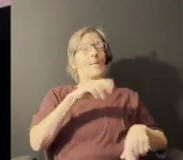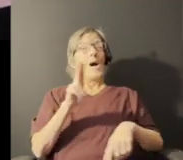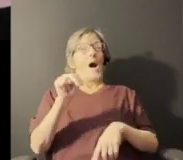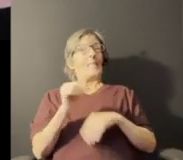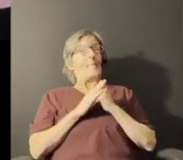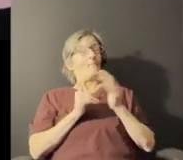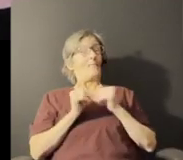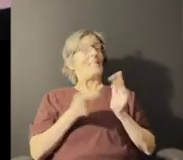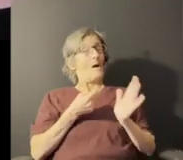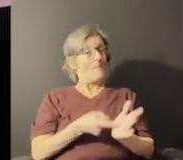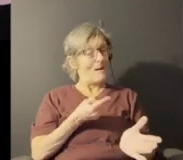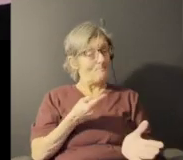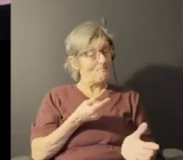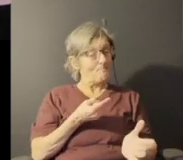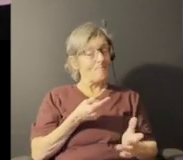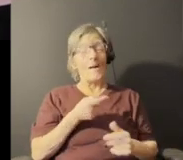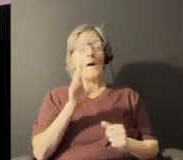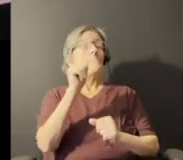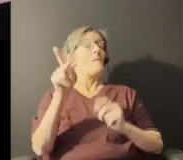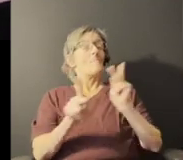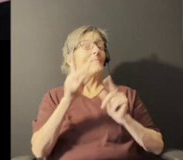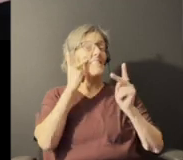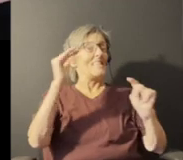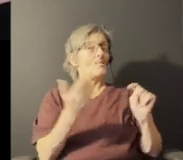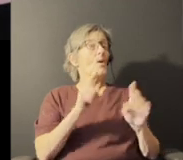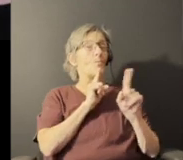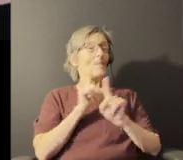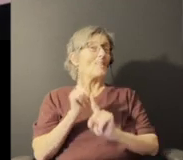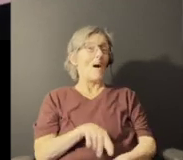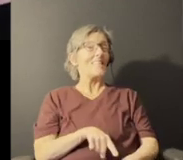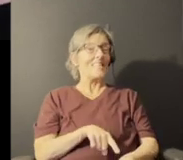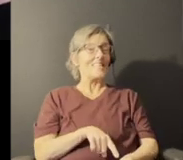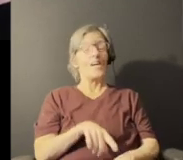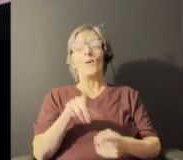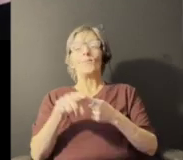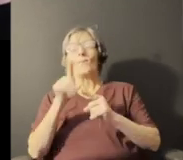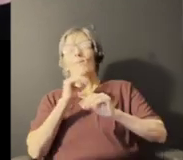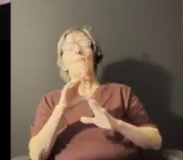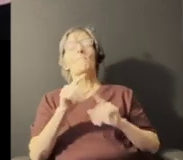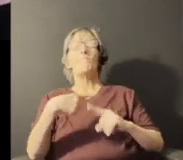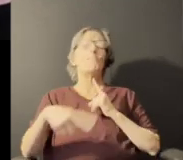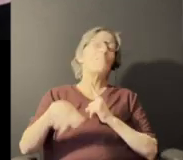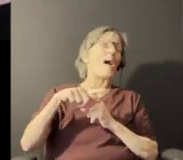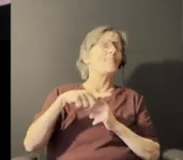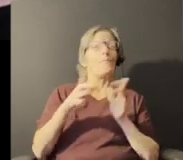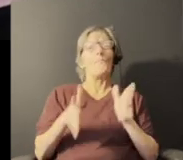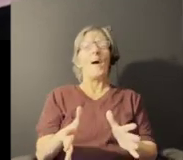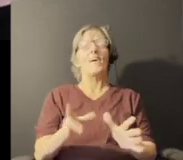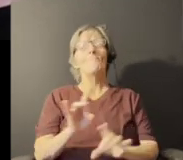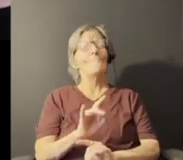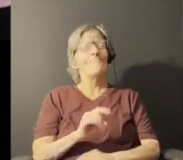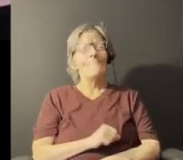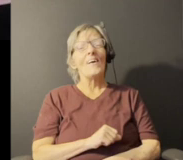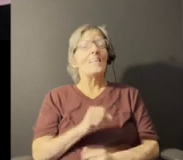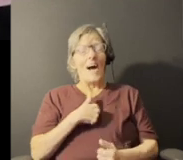little uncomfortable at times, but people seem to be responding to it in a really positive way.